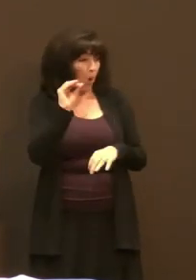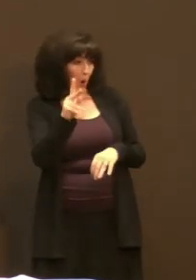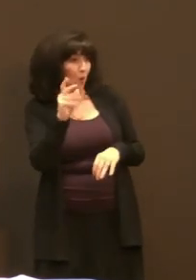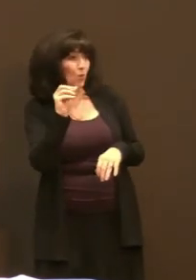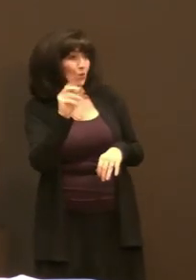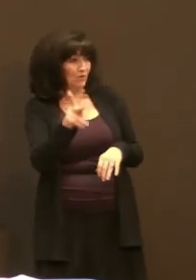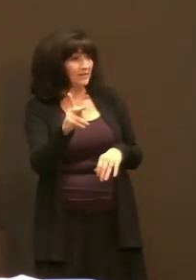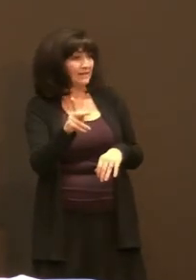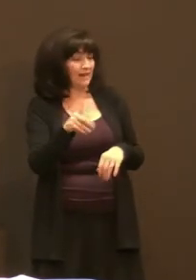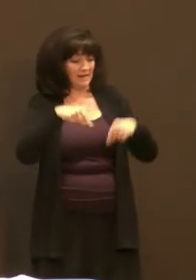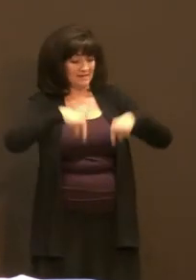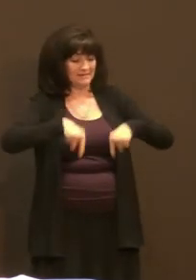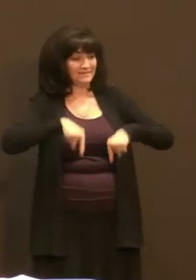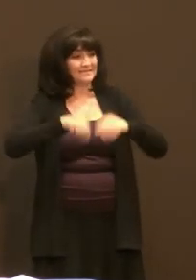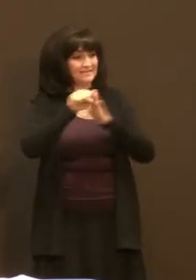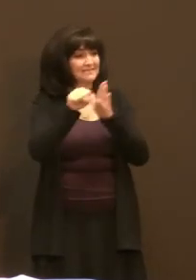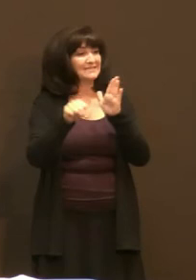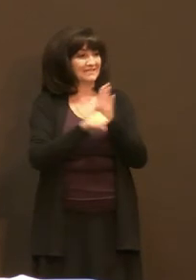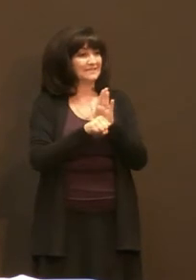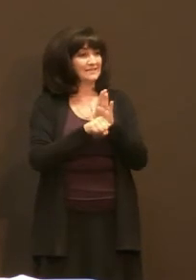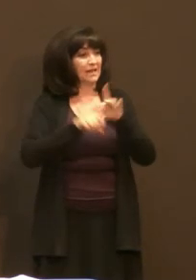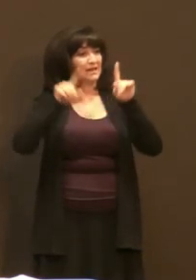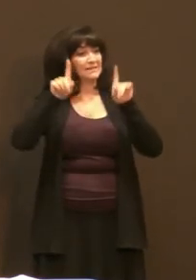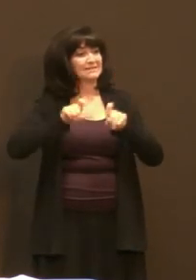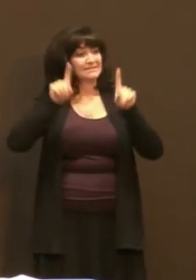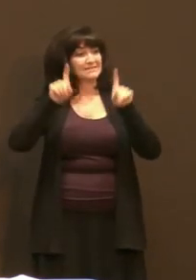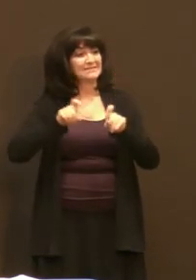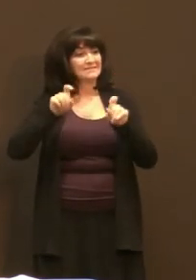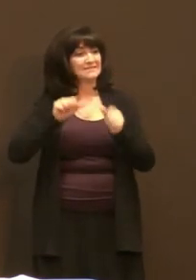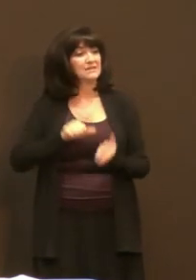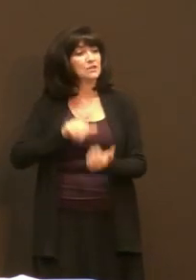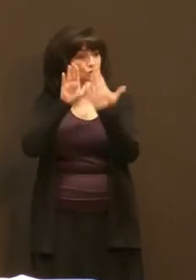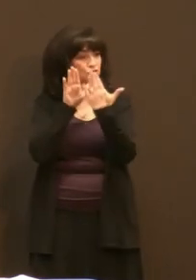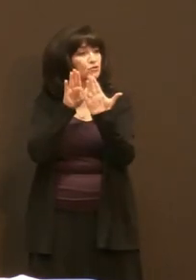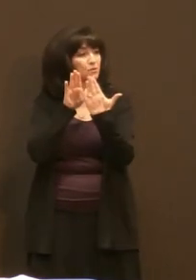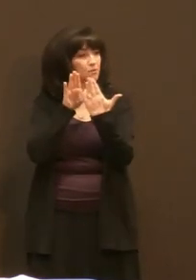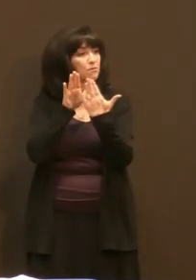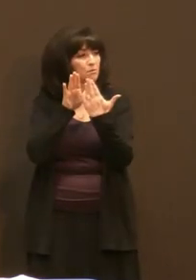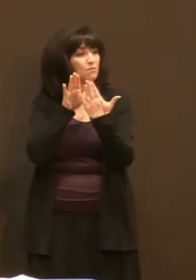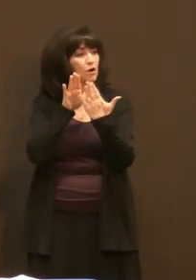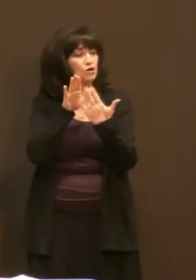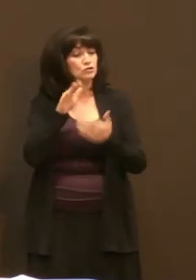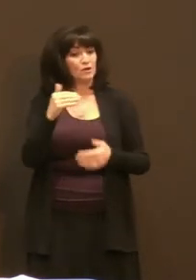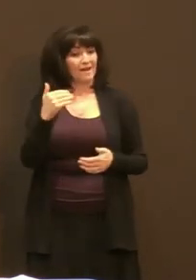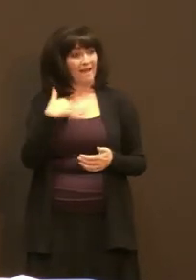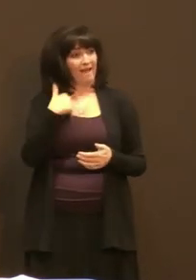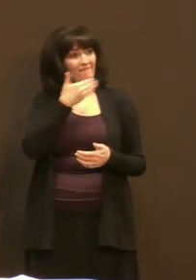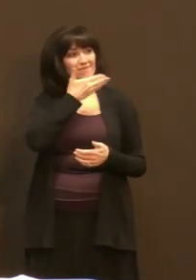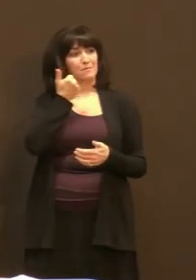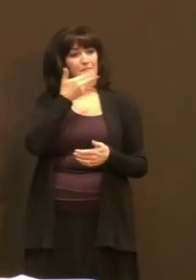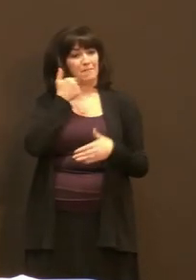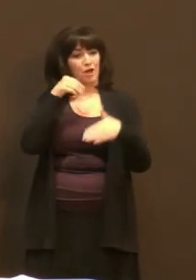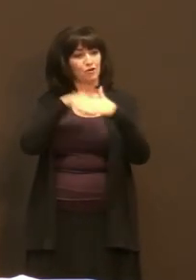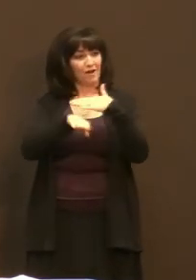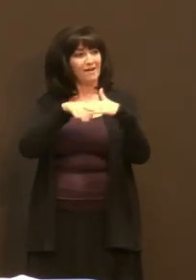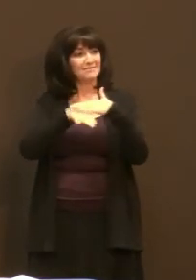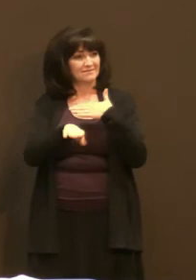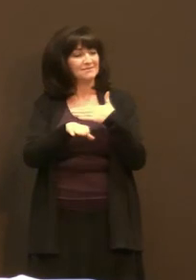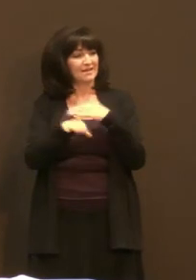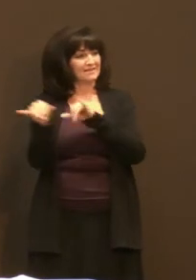the statewide testing approach, and we now have even better access that some of the hospitals are